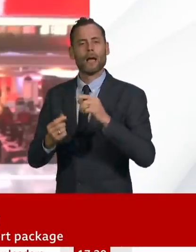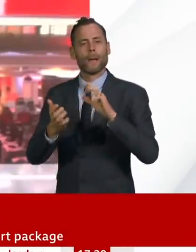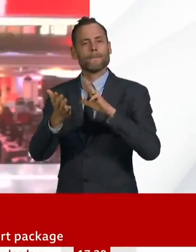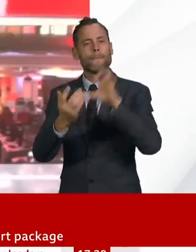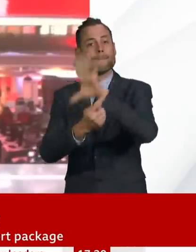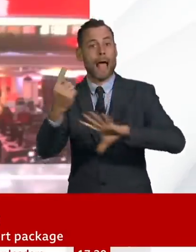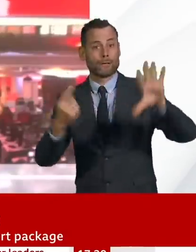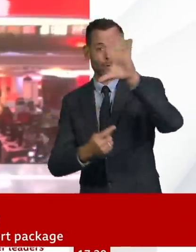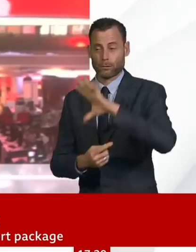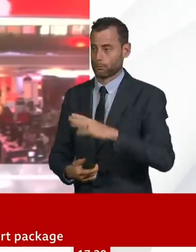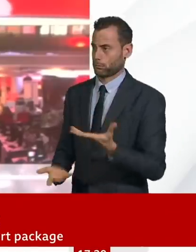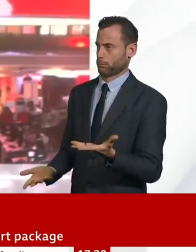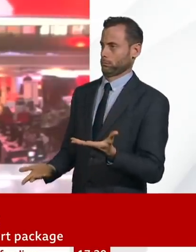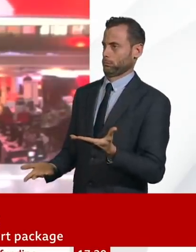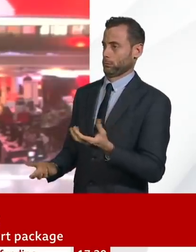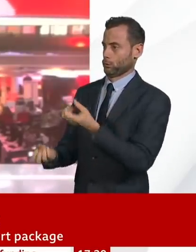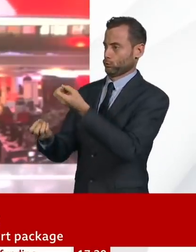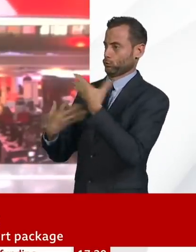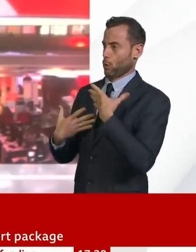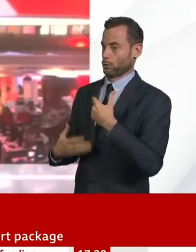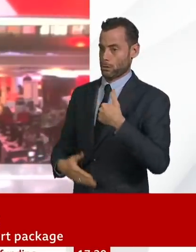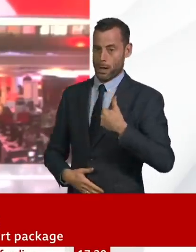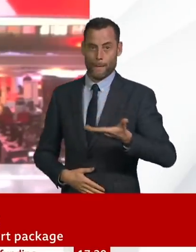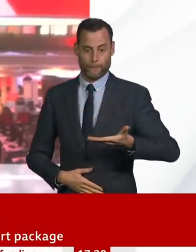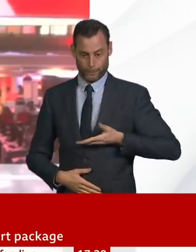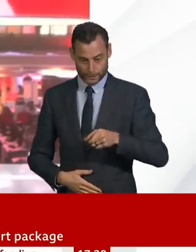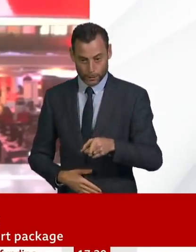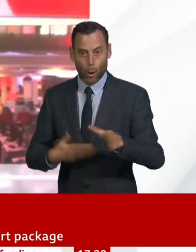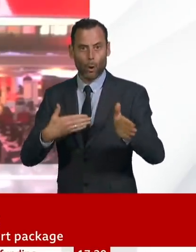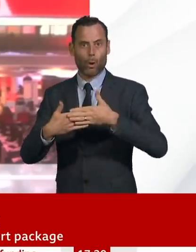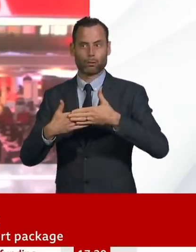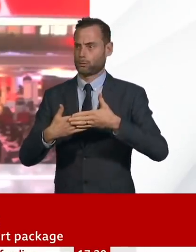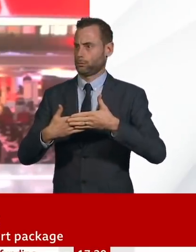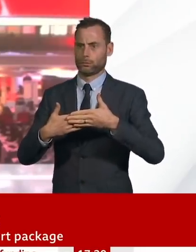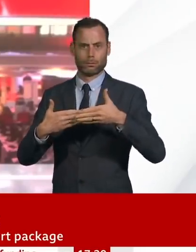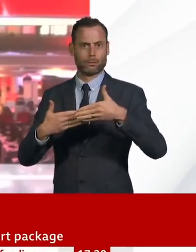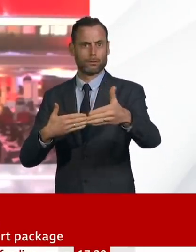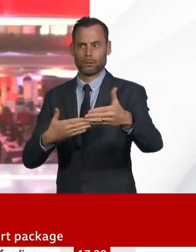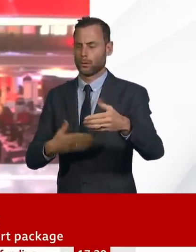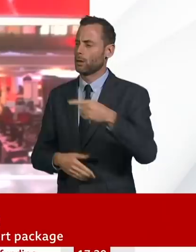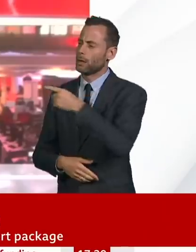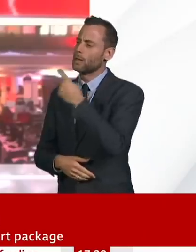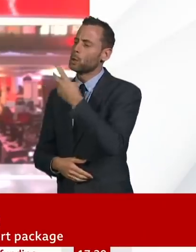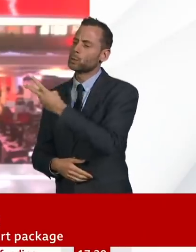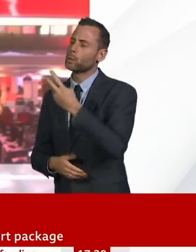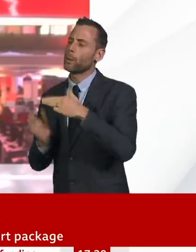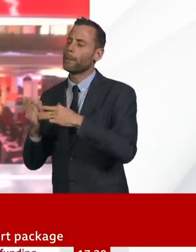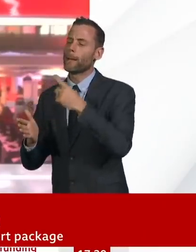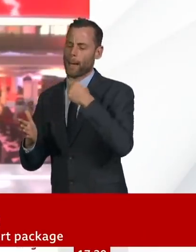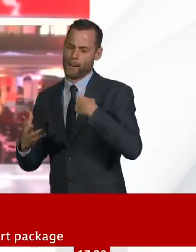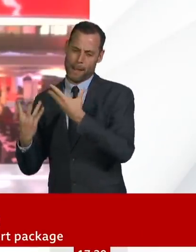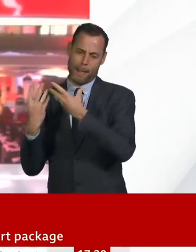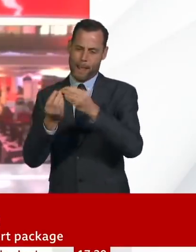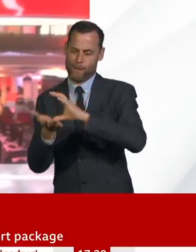told that they are going to have to close very soon. You've talked about £22 million of help for the Greater Manchester